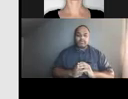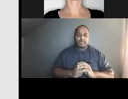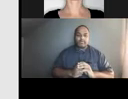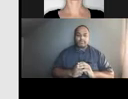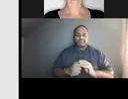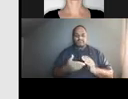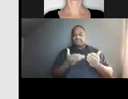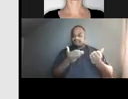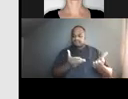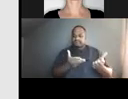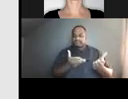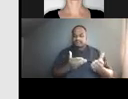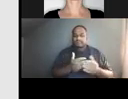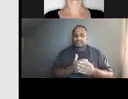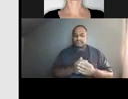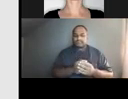this,